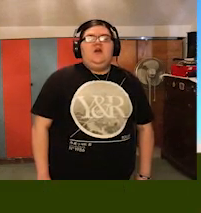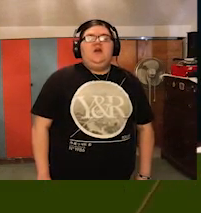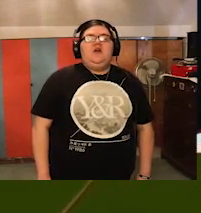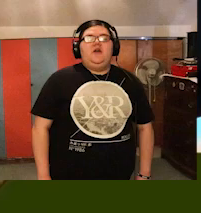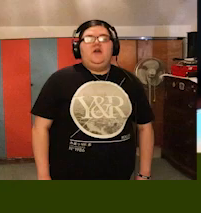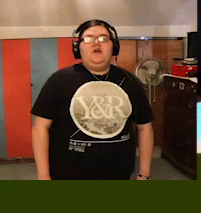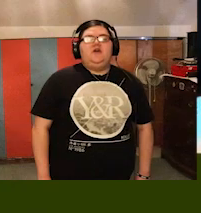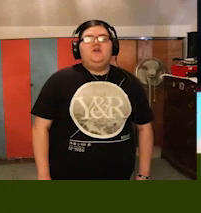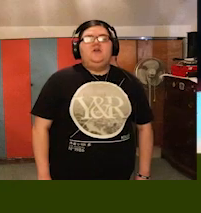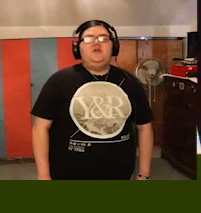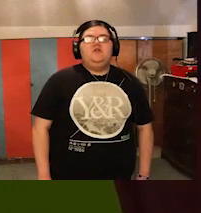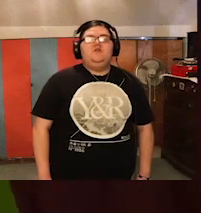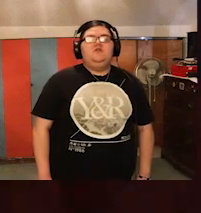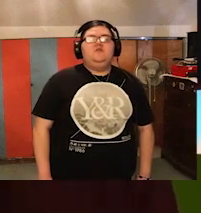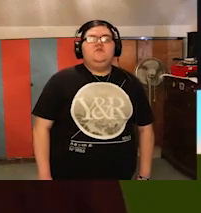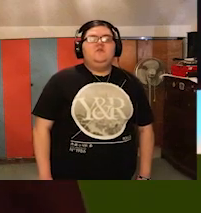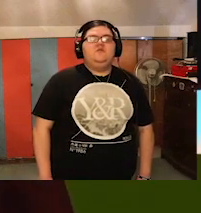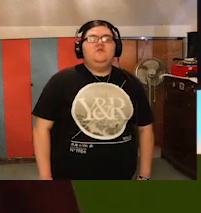The goal is a hole.